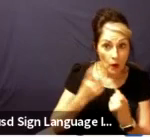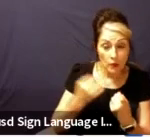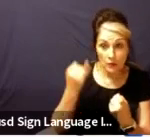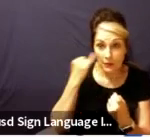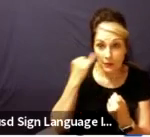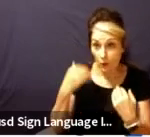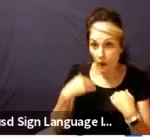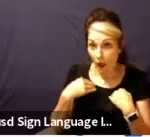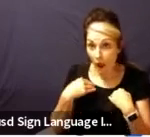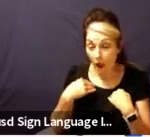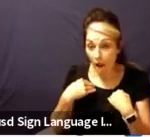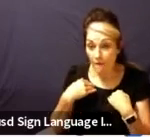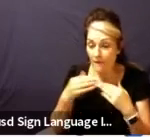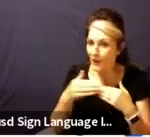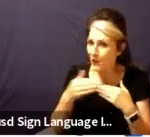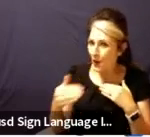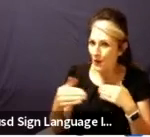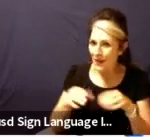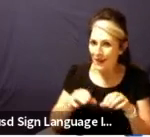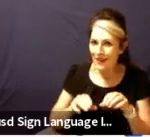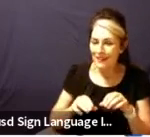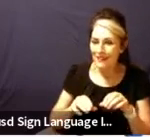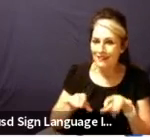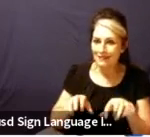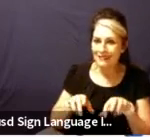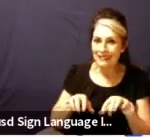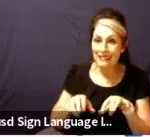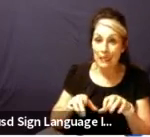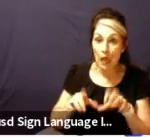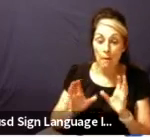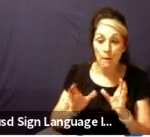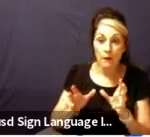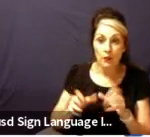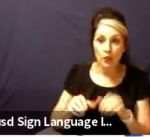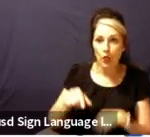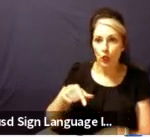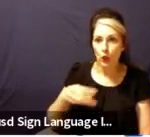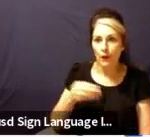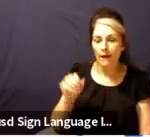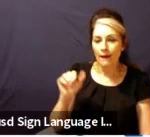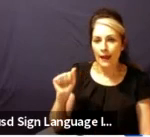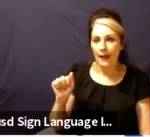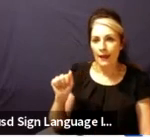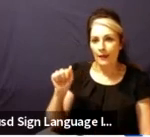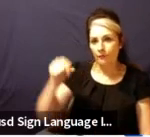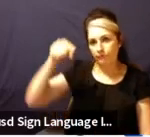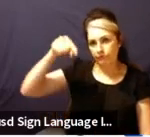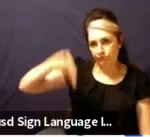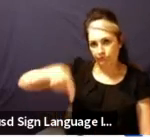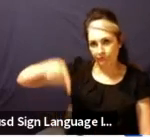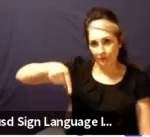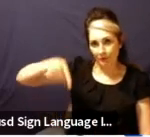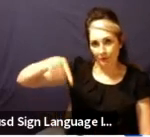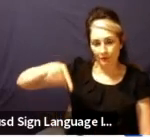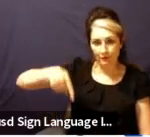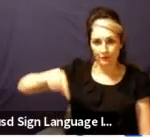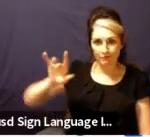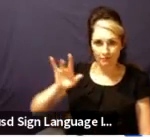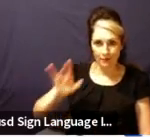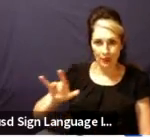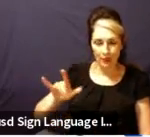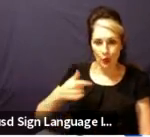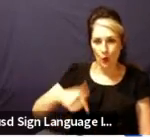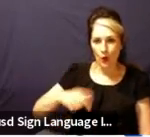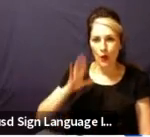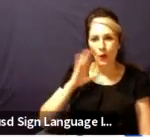have any, go ahead and drop them in using that Q&A button at the bottom of your screen, and we will get